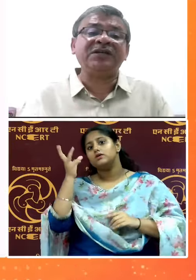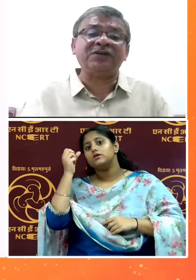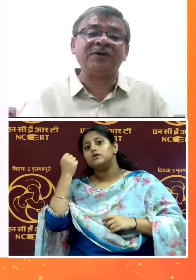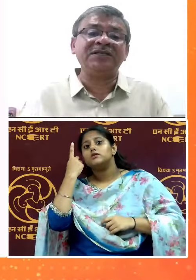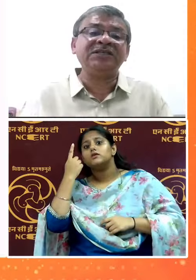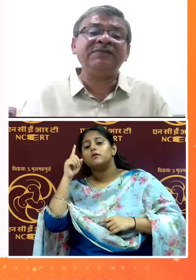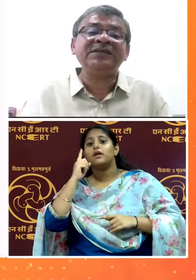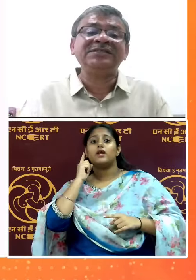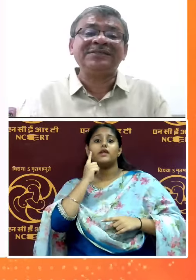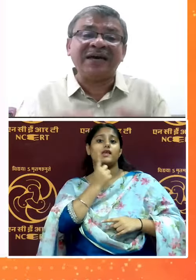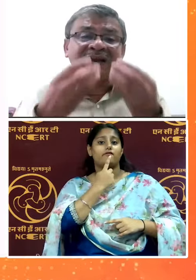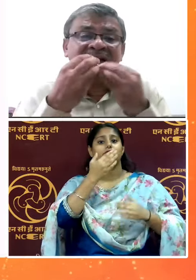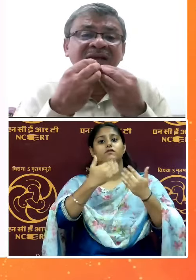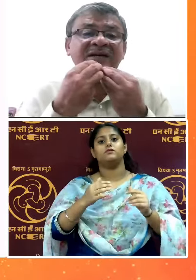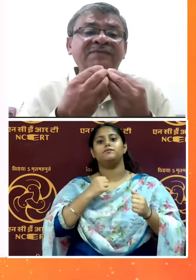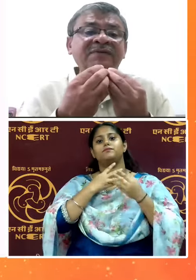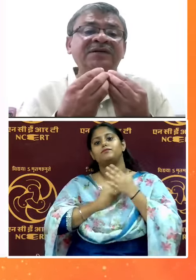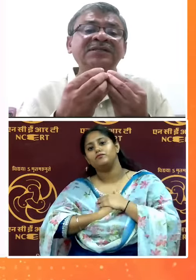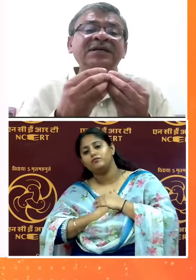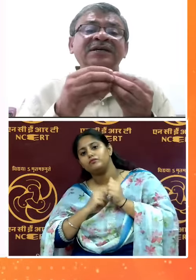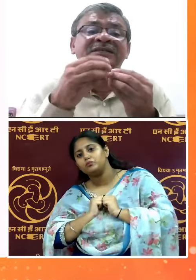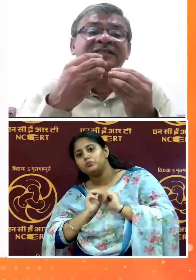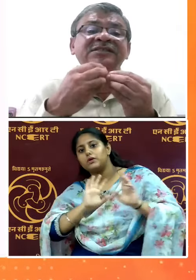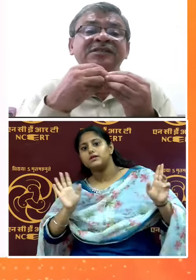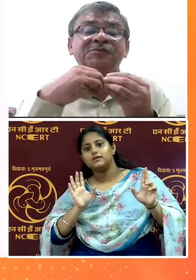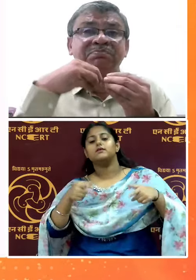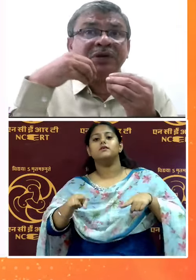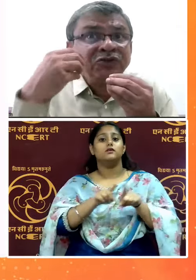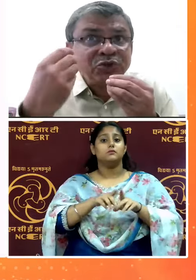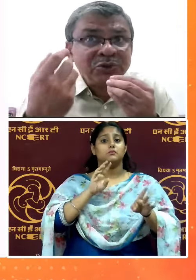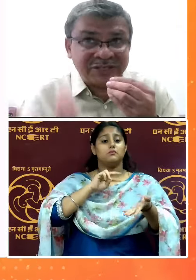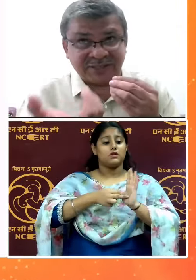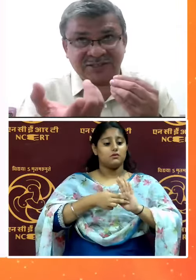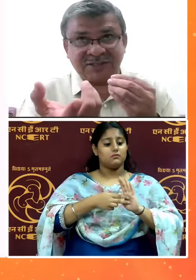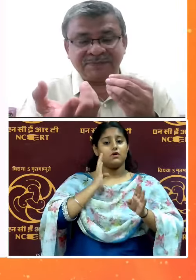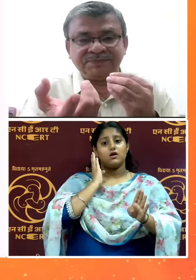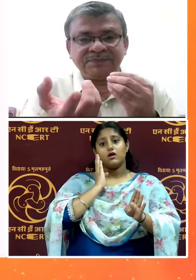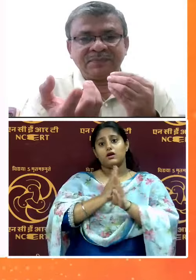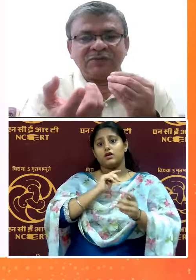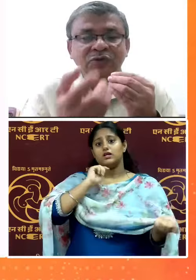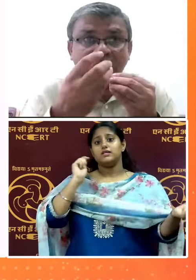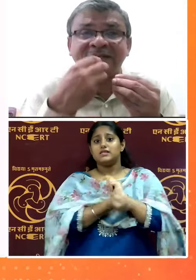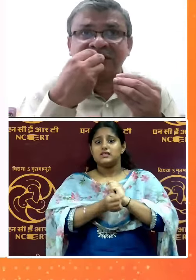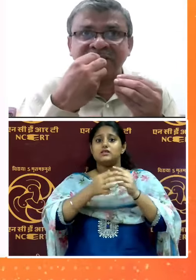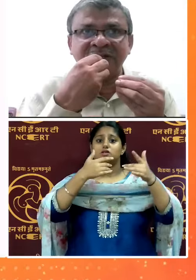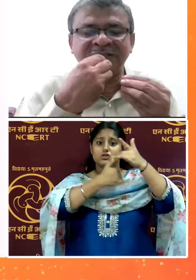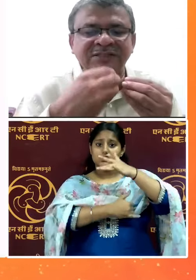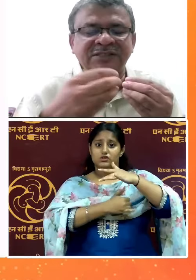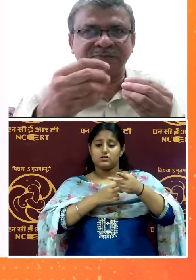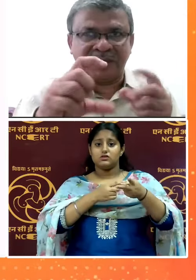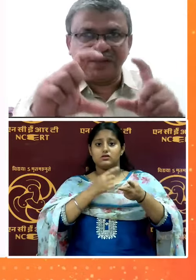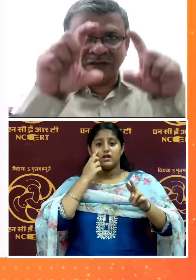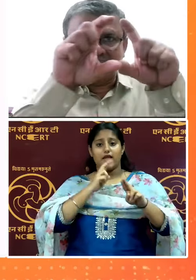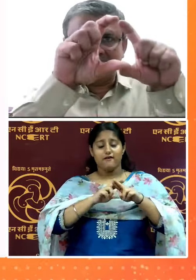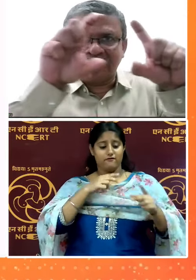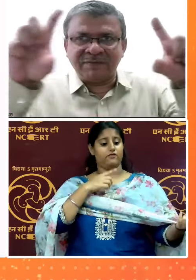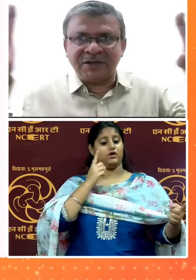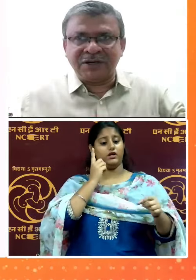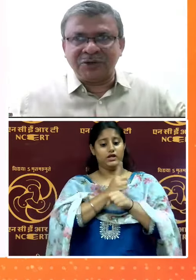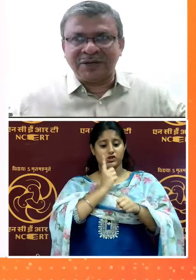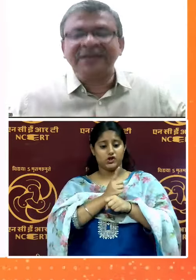have a technology which directly converts the teacher's speech to text. So as and when the teacher speaks, it